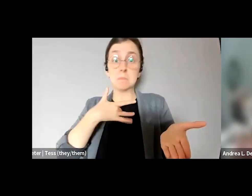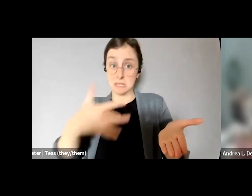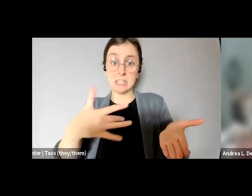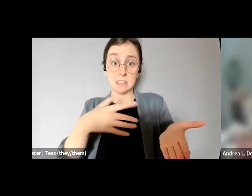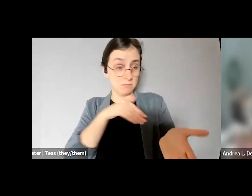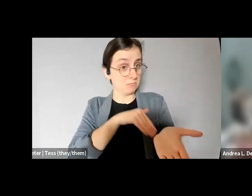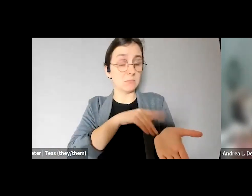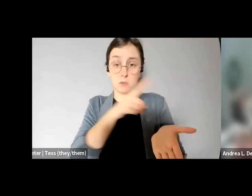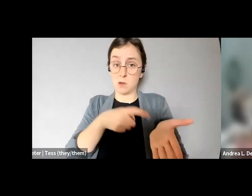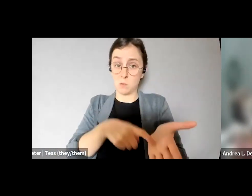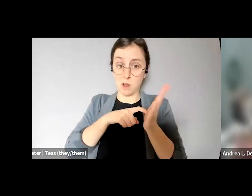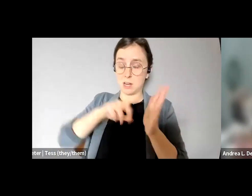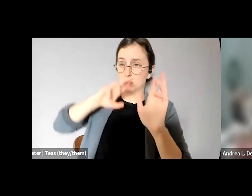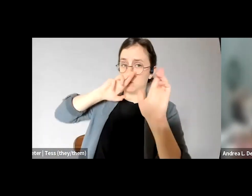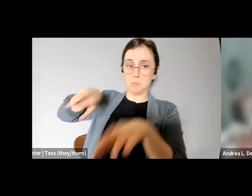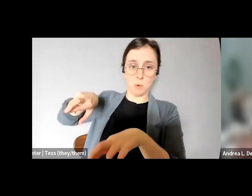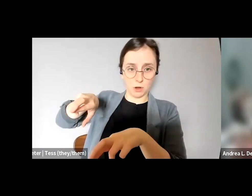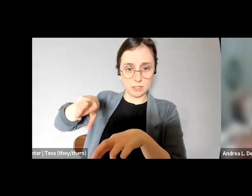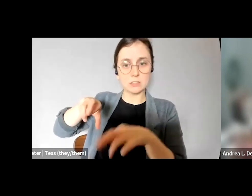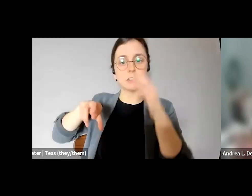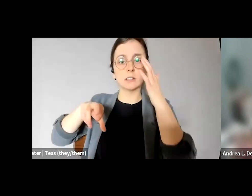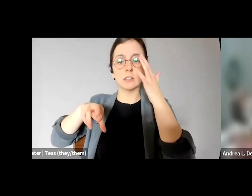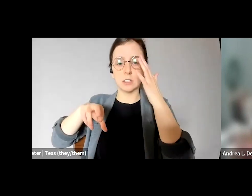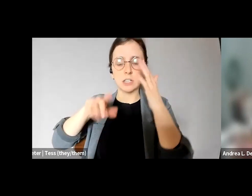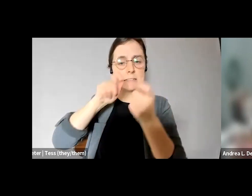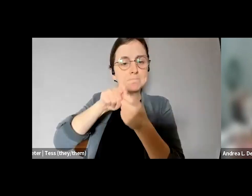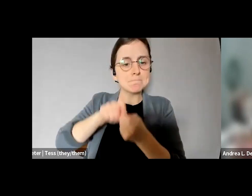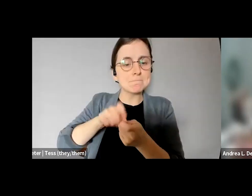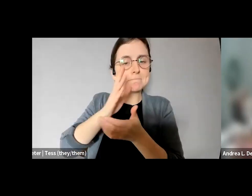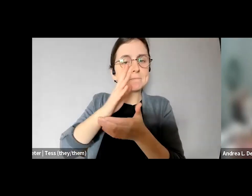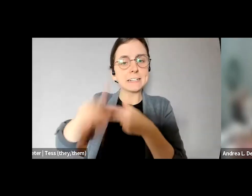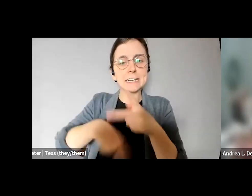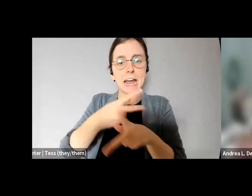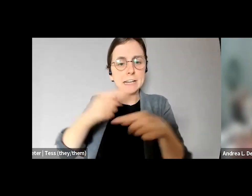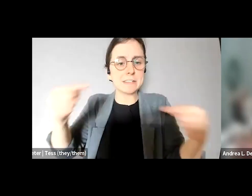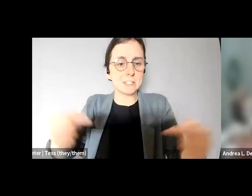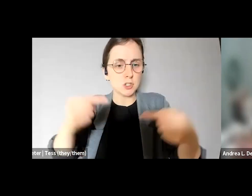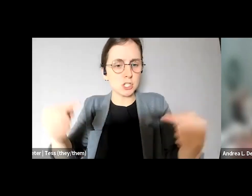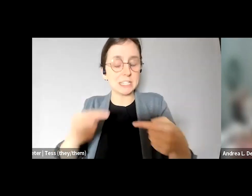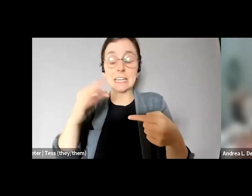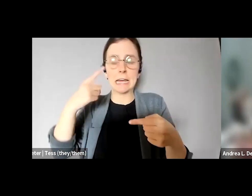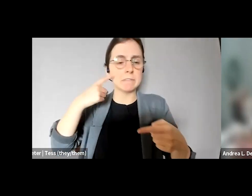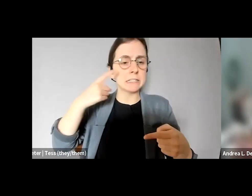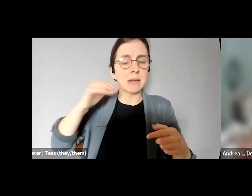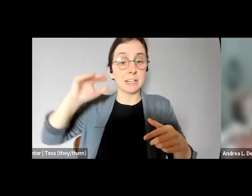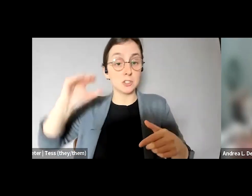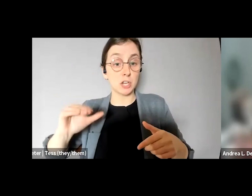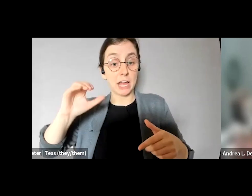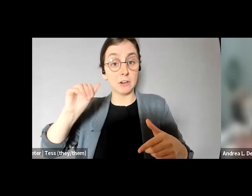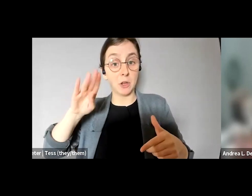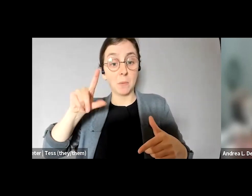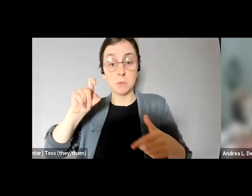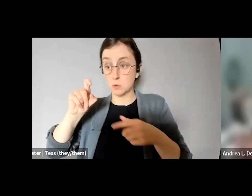have discretionary ability to report certain types of injury. Child abuse is one that comes to mind in particular for